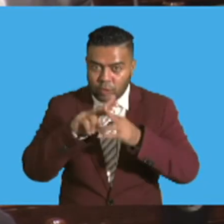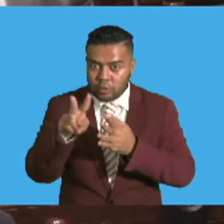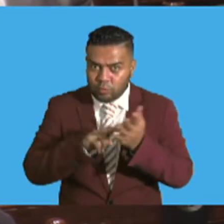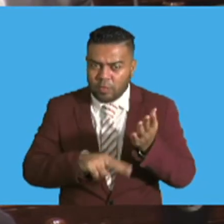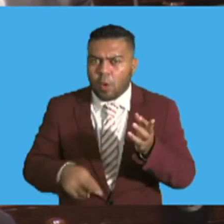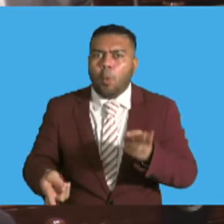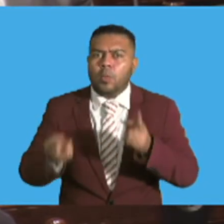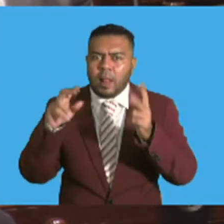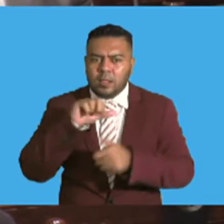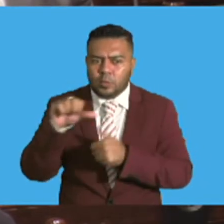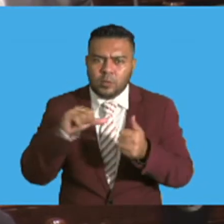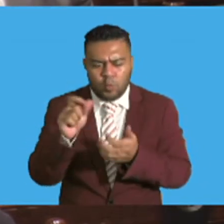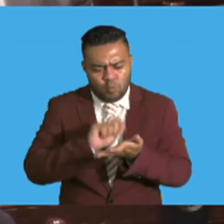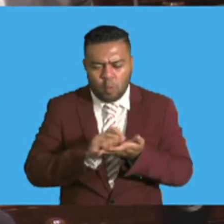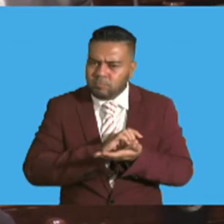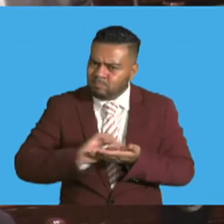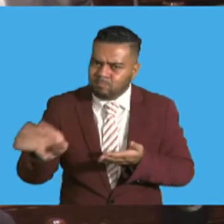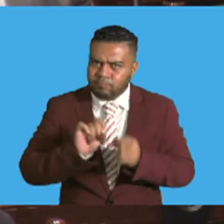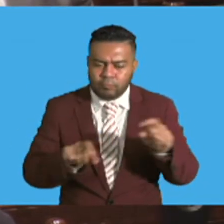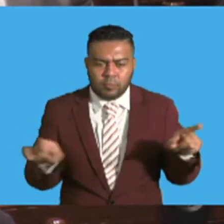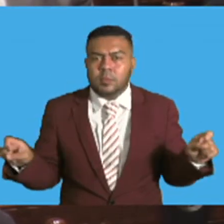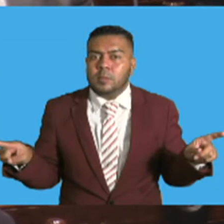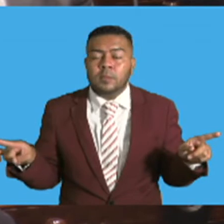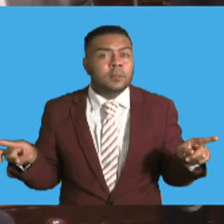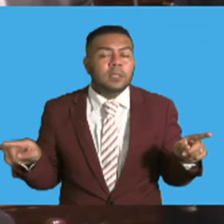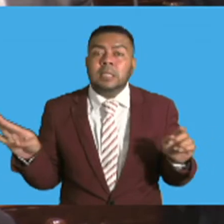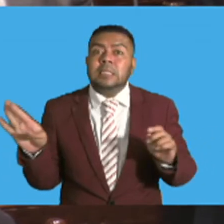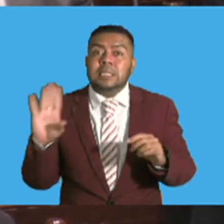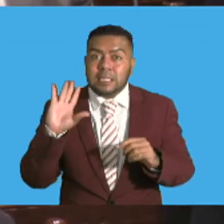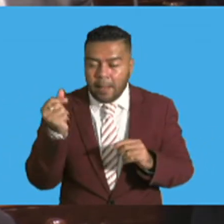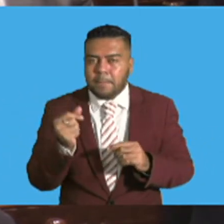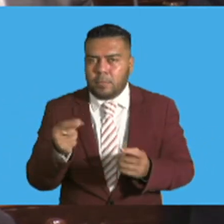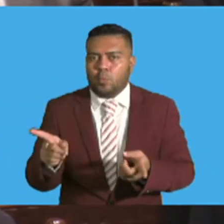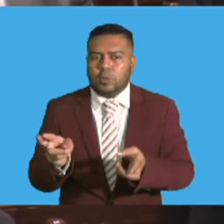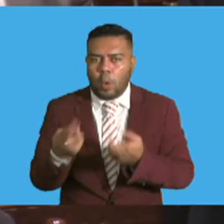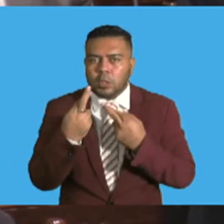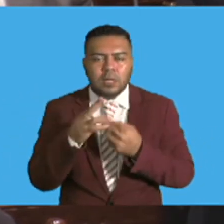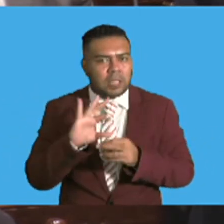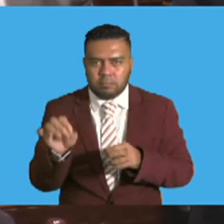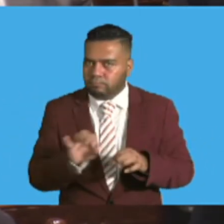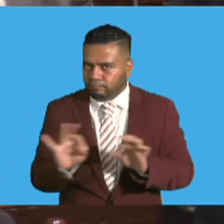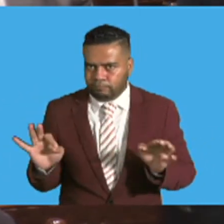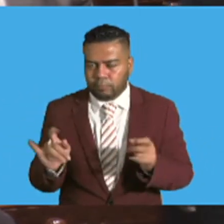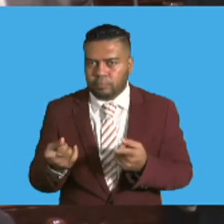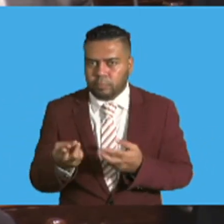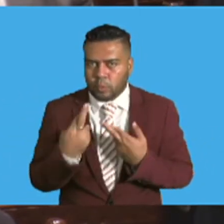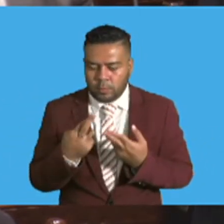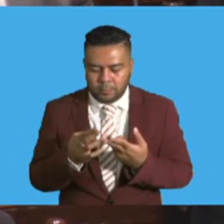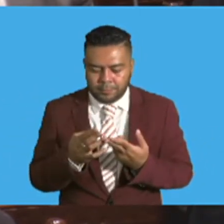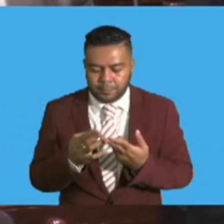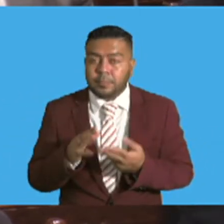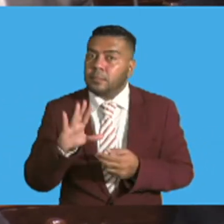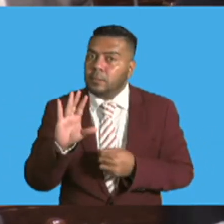Association, all of them, we wrote to all of them. Some responded, some of them did not. And Mr. Speaker, sir, of course, we then, given the fact that